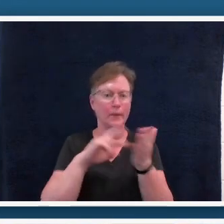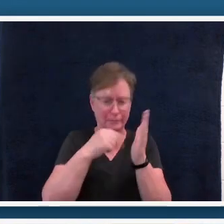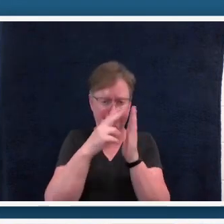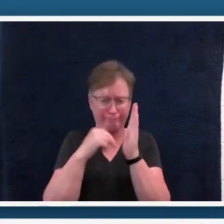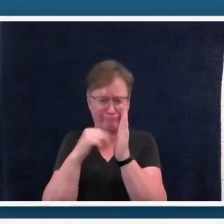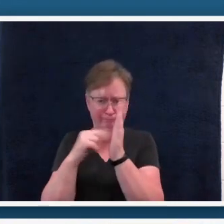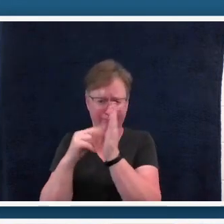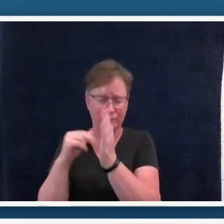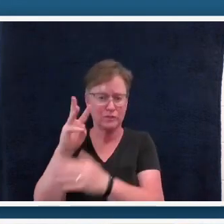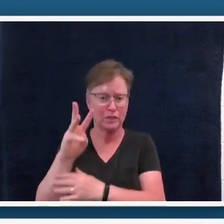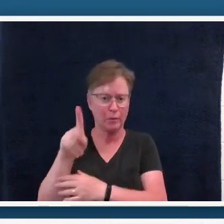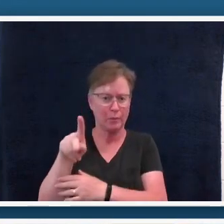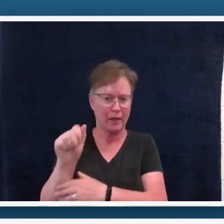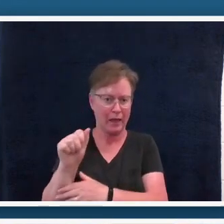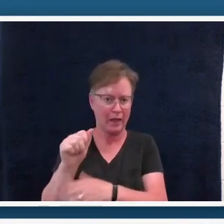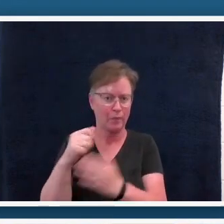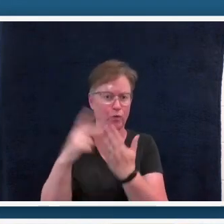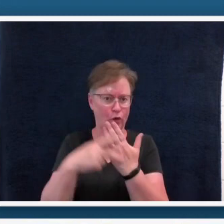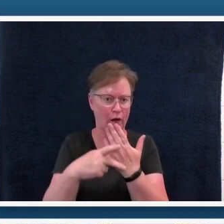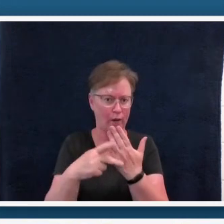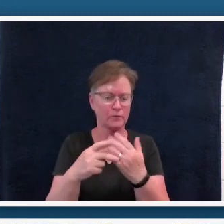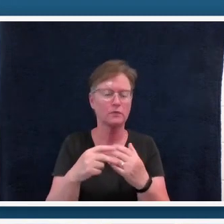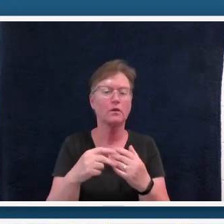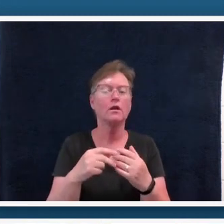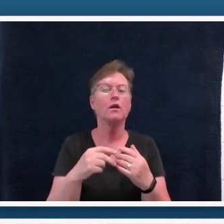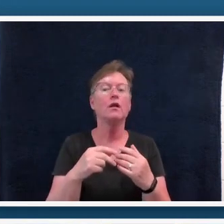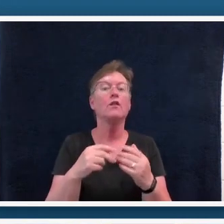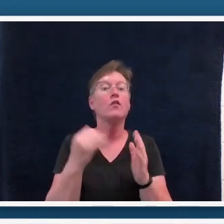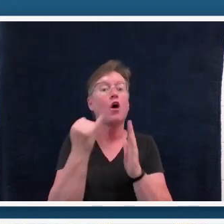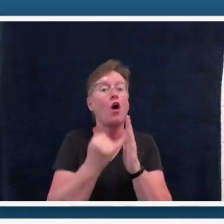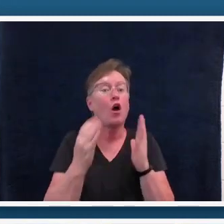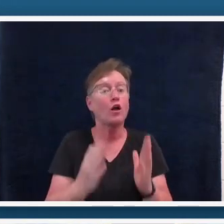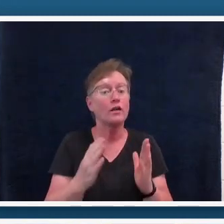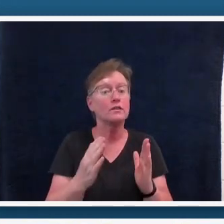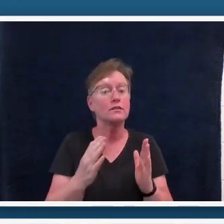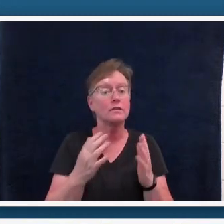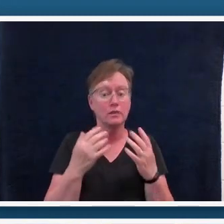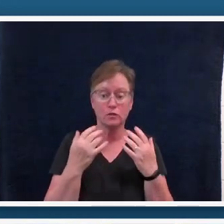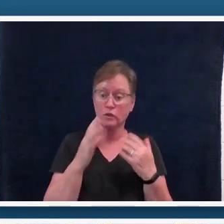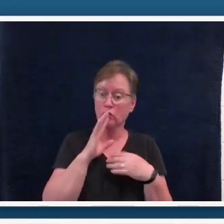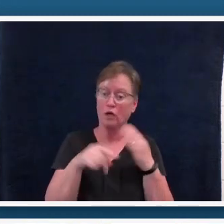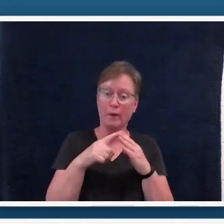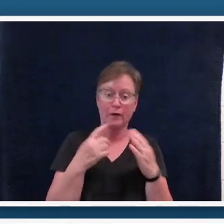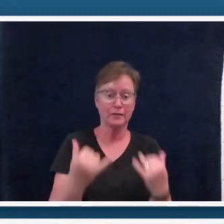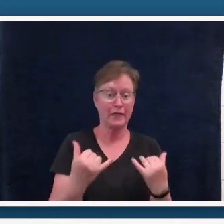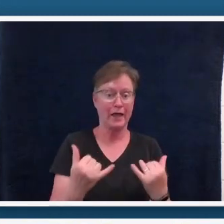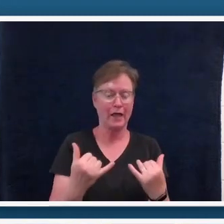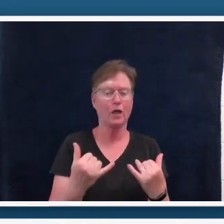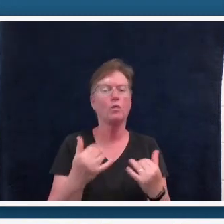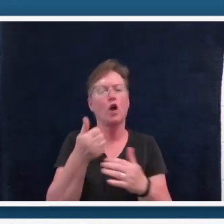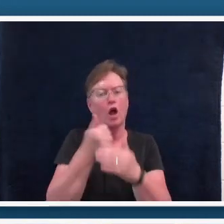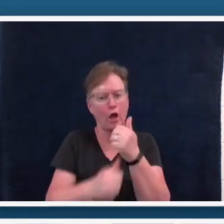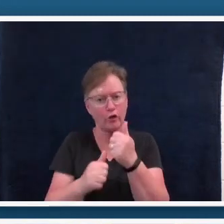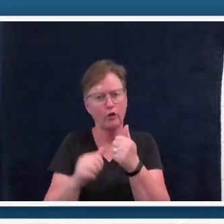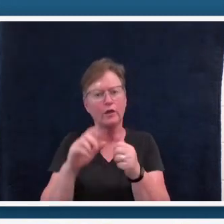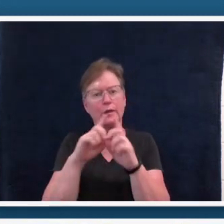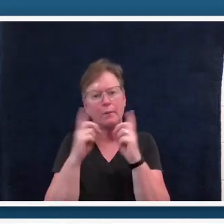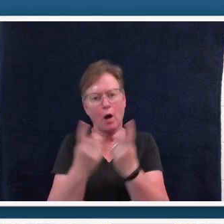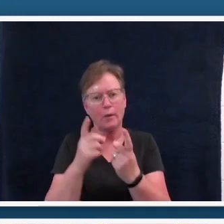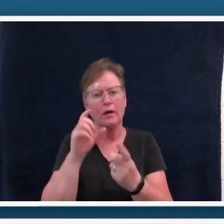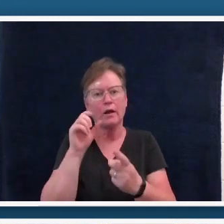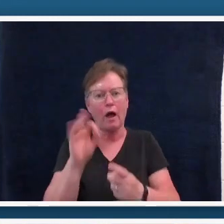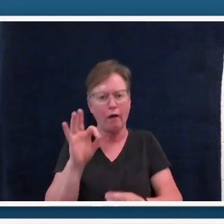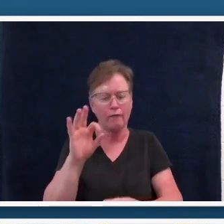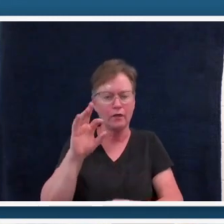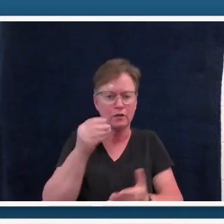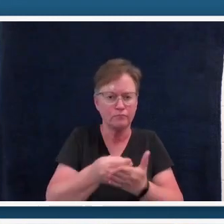programs, but the ones we're going to be talking about today were under the auspices of the section, under the Department of Treasury. So any numbers I give or anything I cite